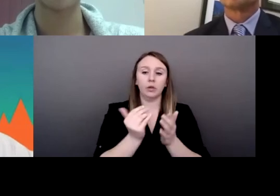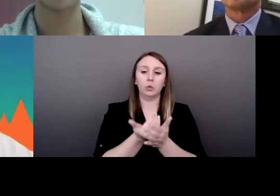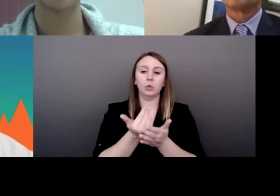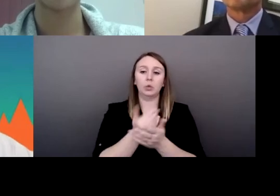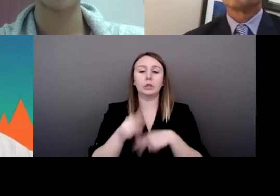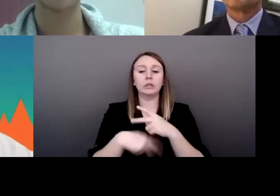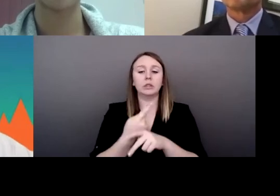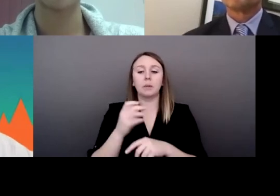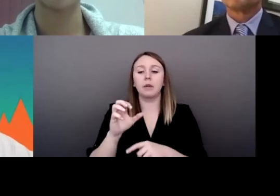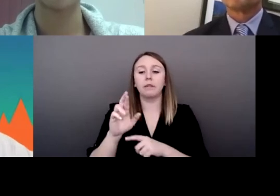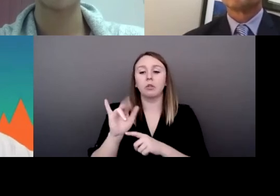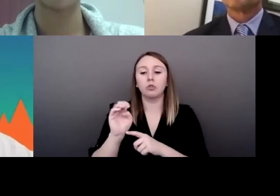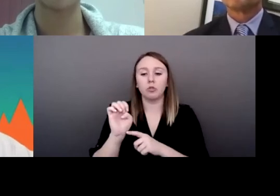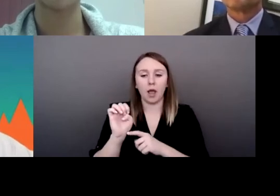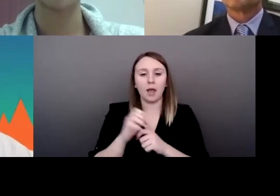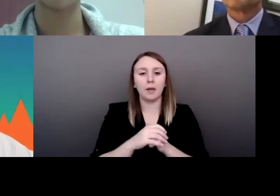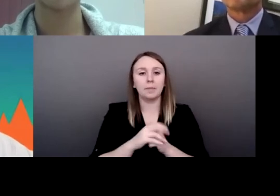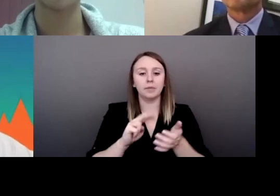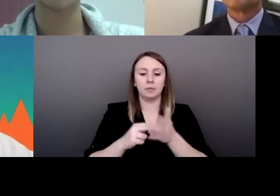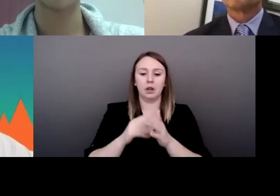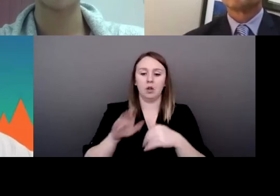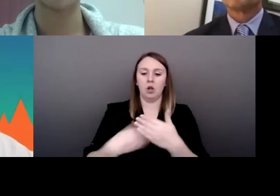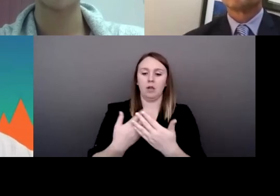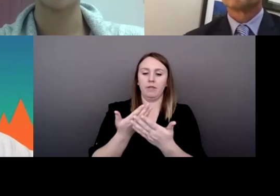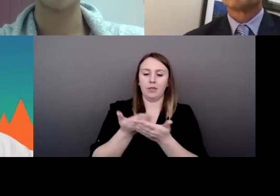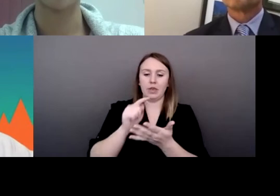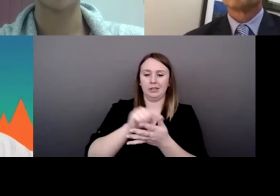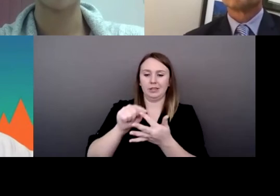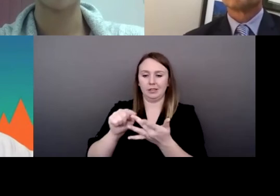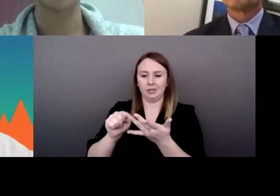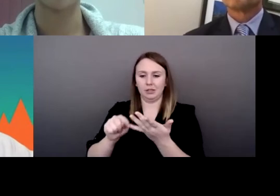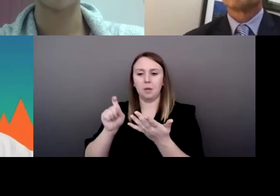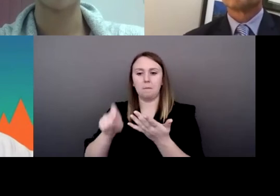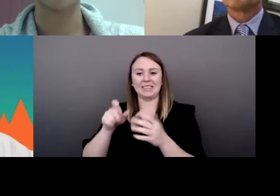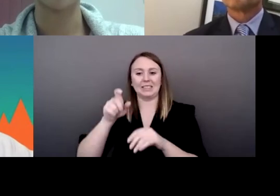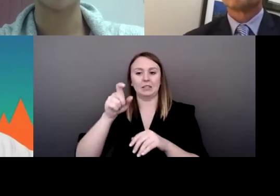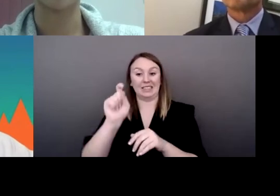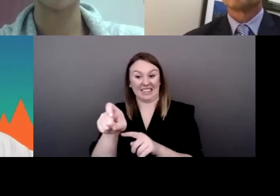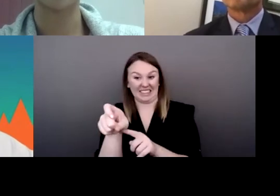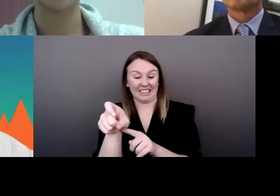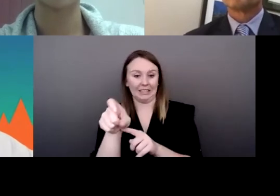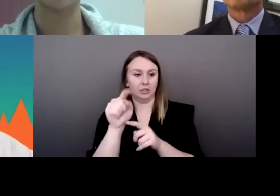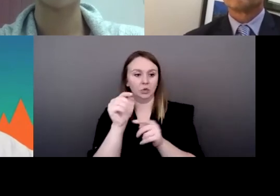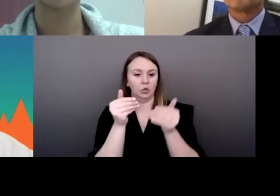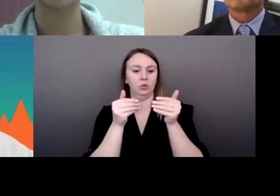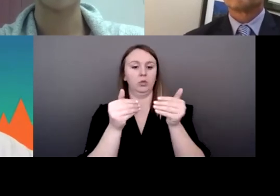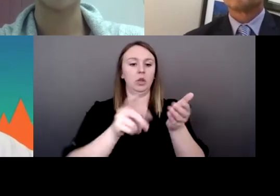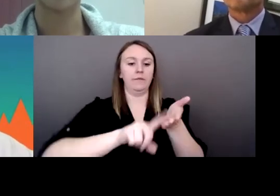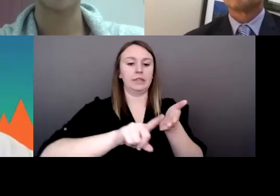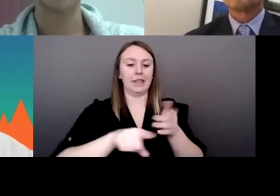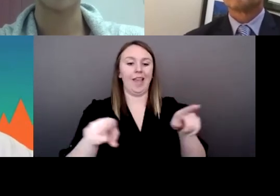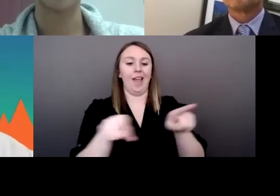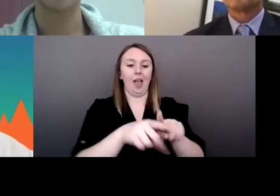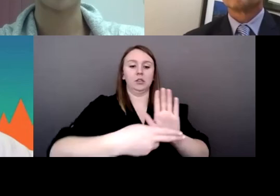of the elements needed in order to investigate that as a crime, right? Mm-hmm. Because a crime can